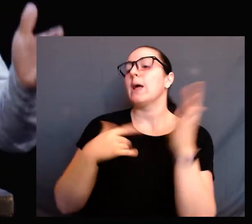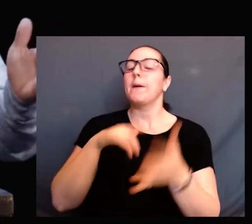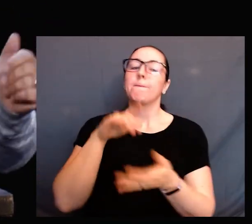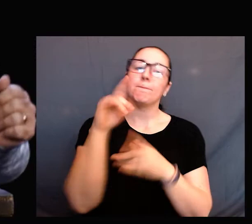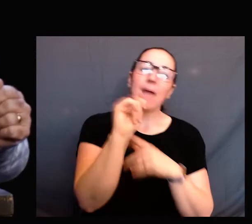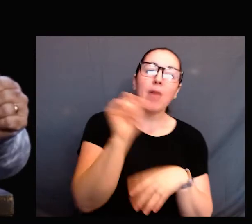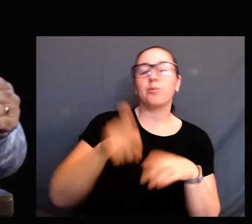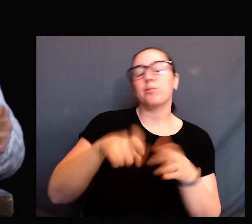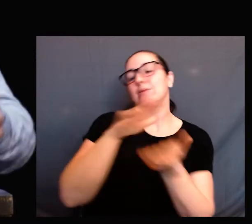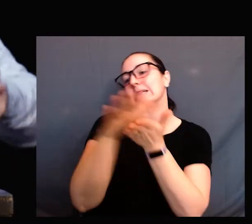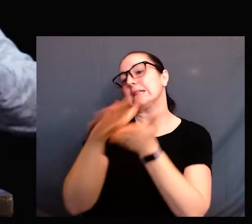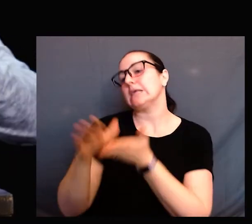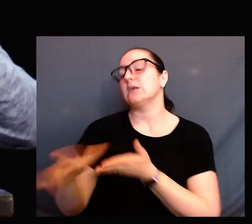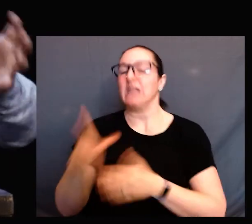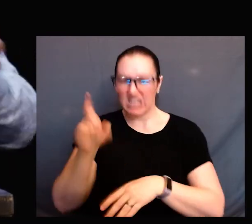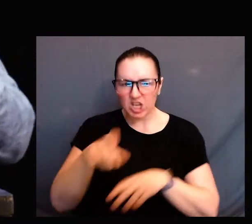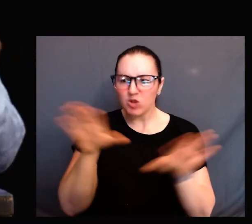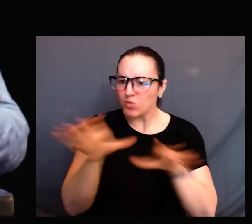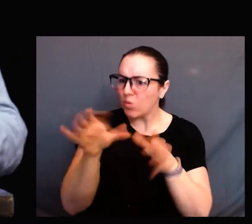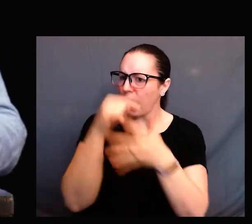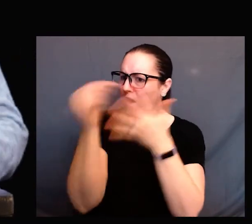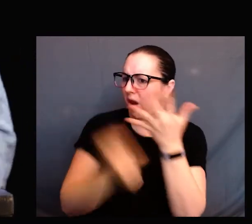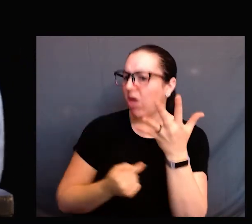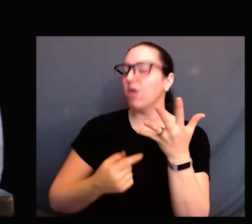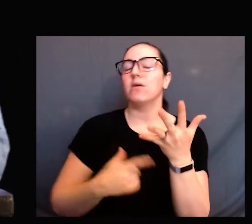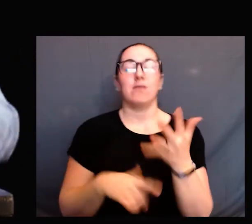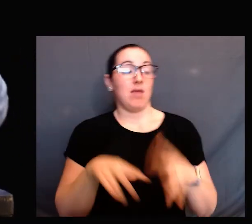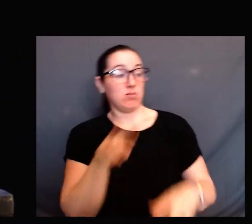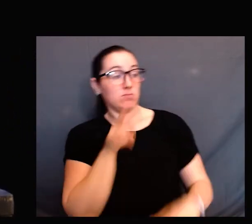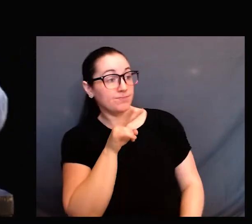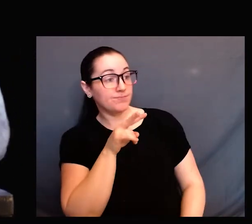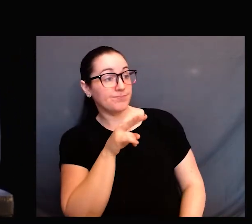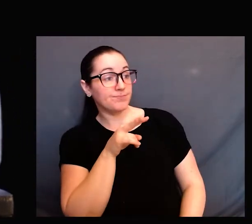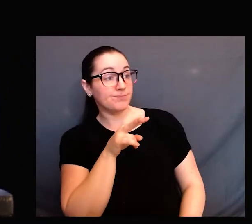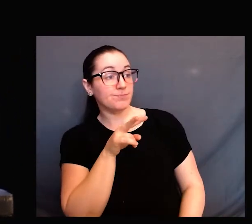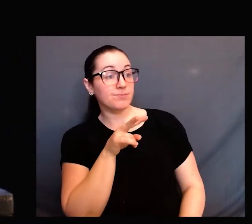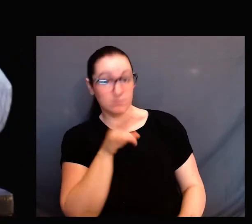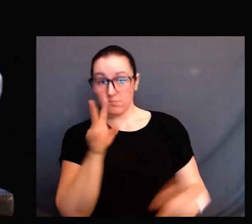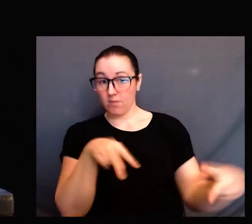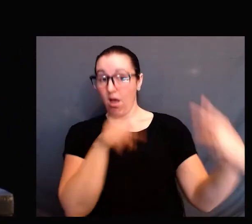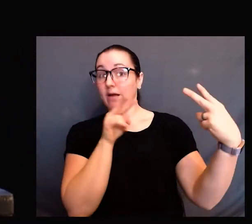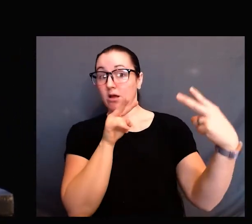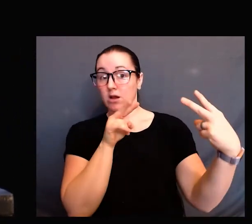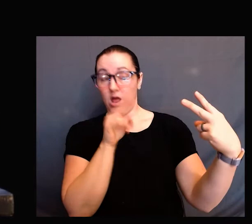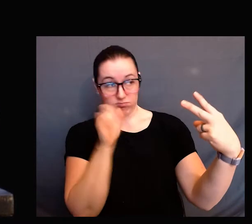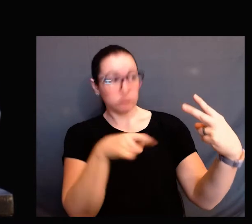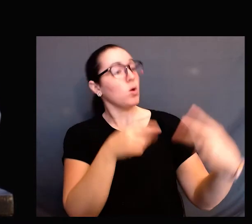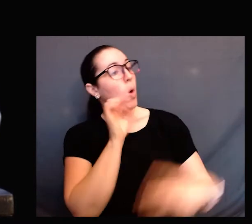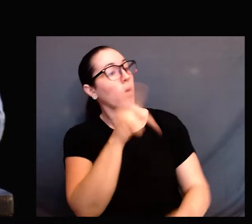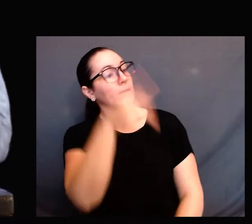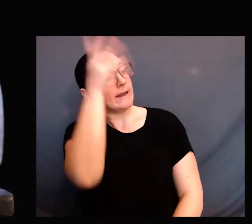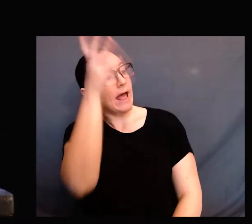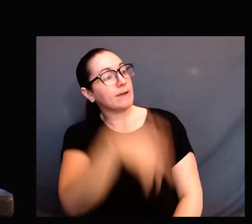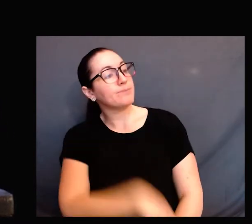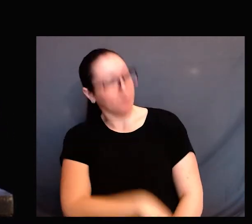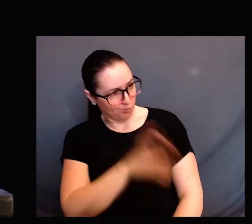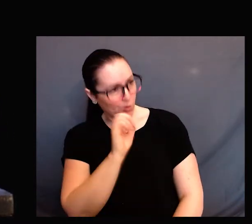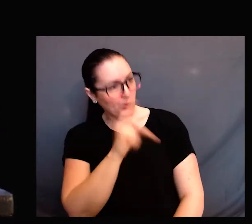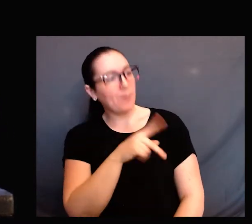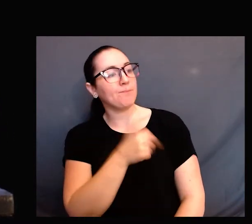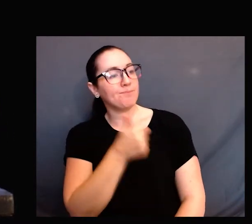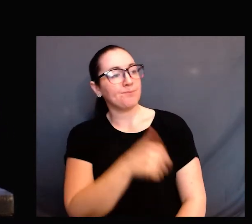need you to get this bathroom picked up. We got to get some stuff done around here. And they would look at me with making eye contact, and they'd say, okay,